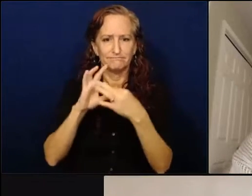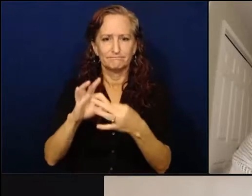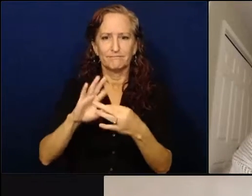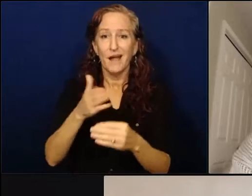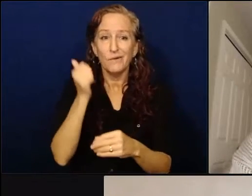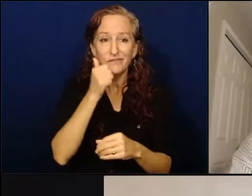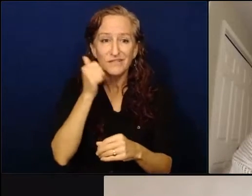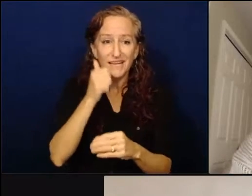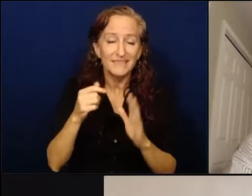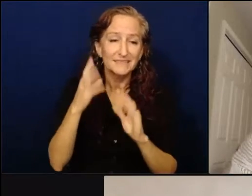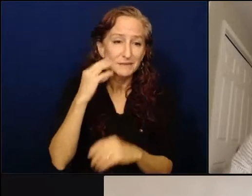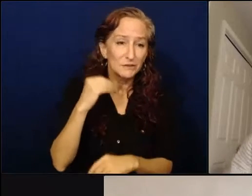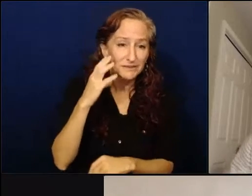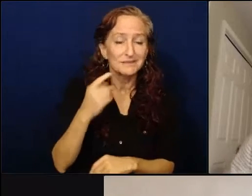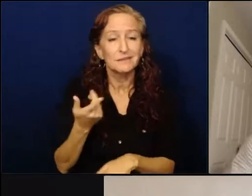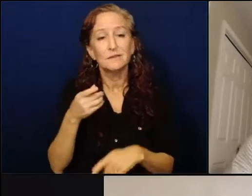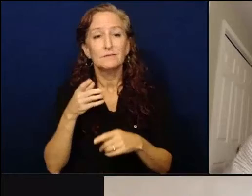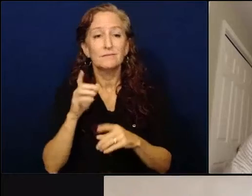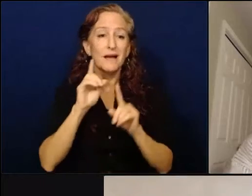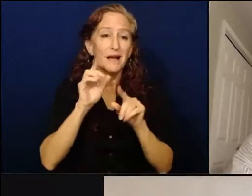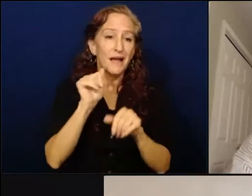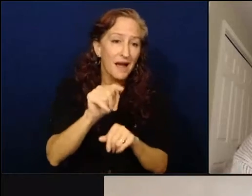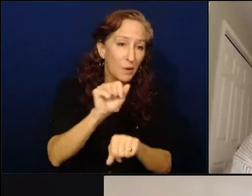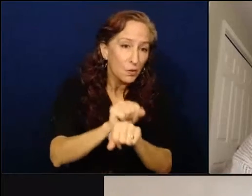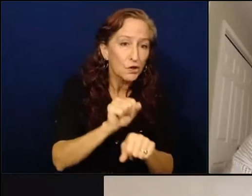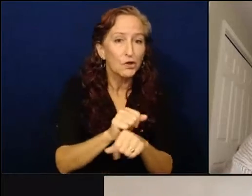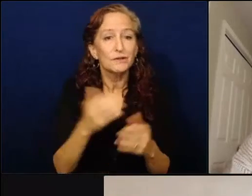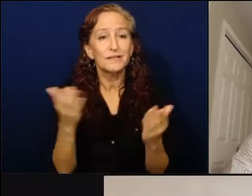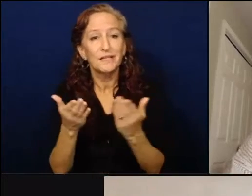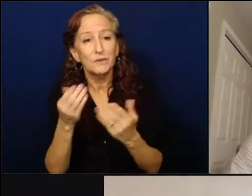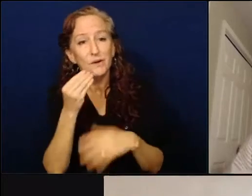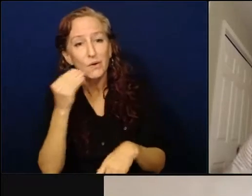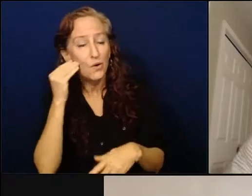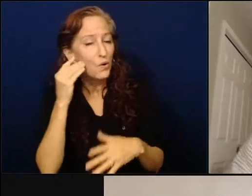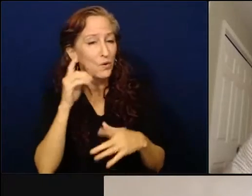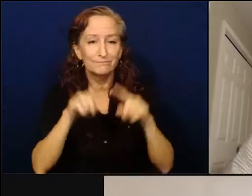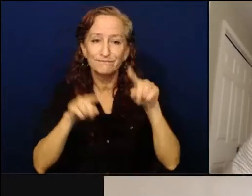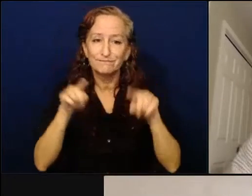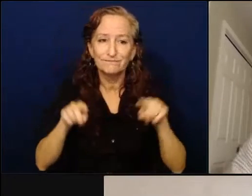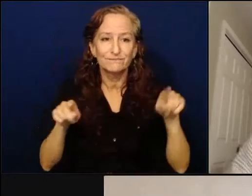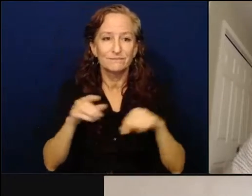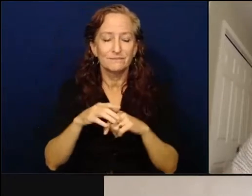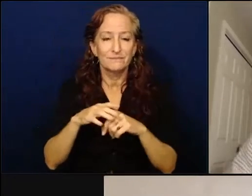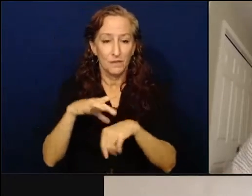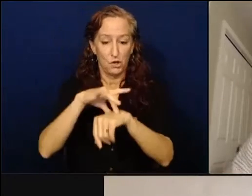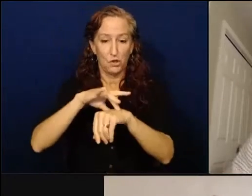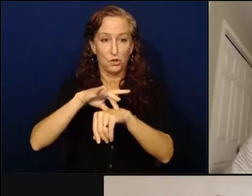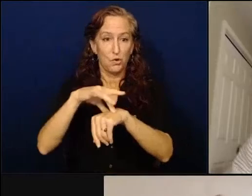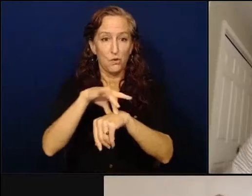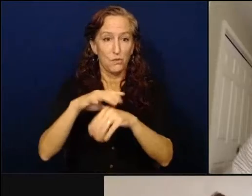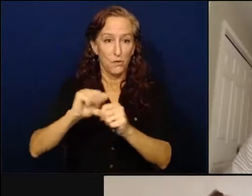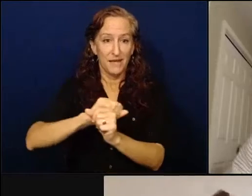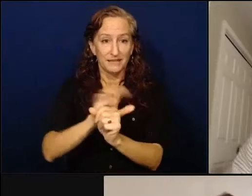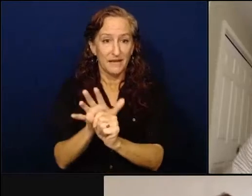be, in the workplace, whether it's at home. And this global pandemic has really shaken up the world in